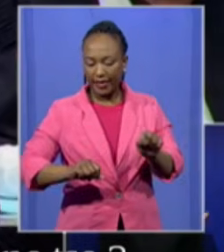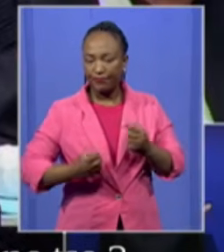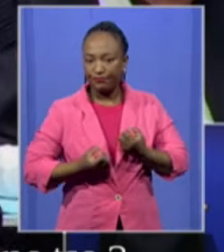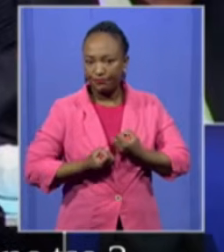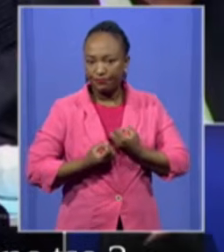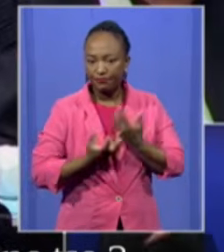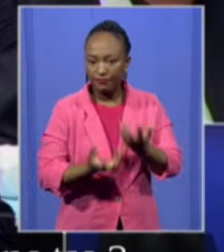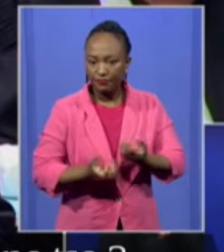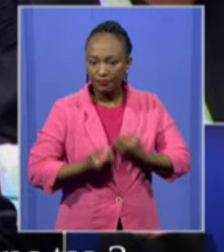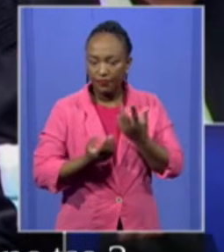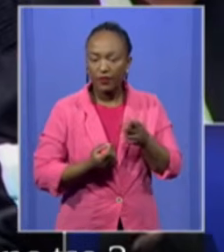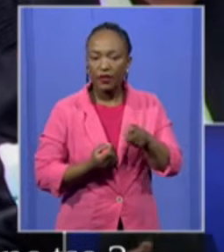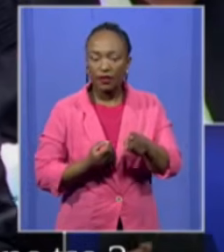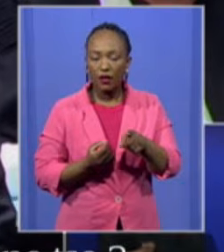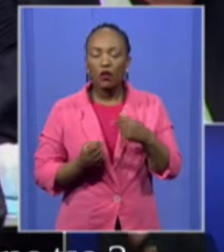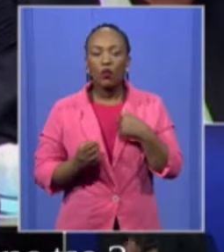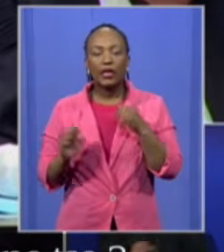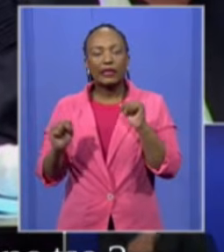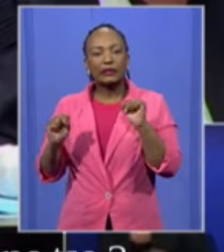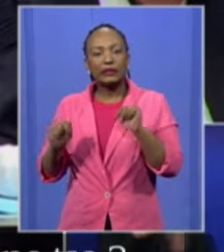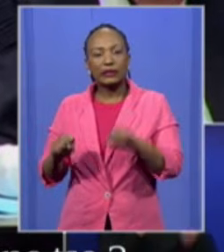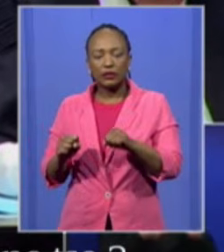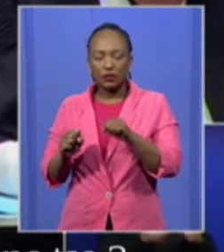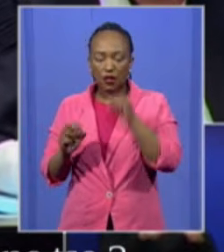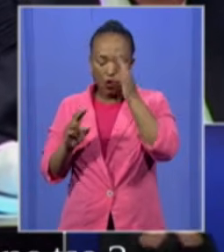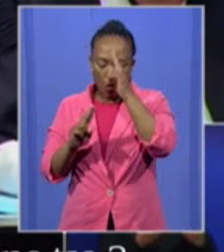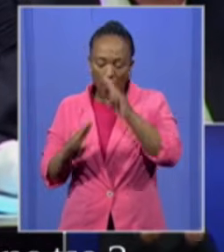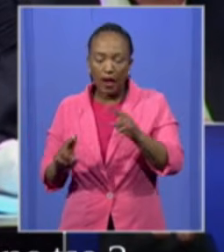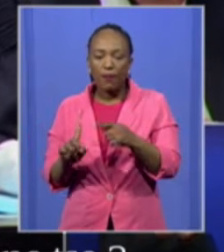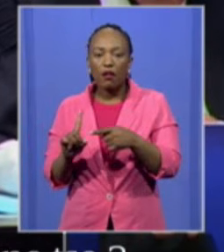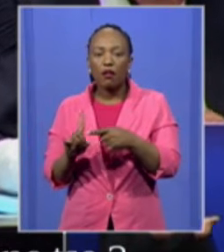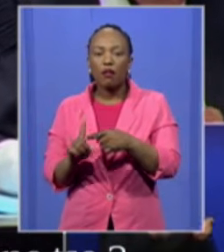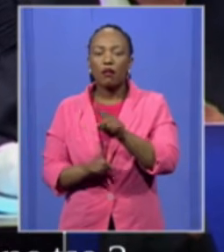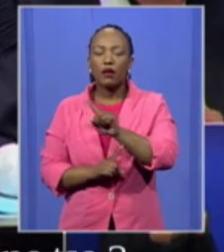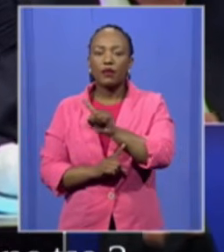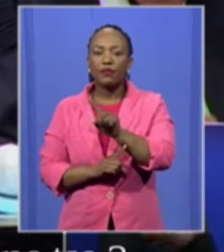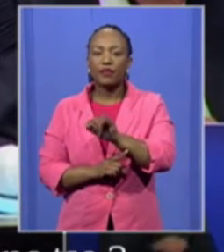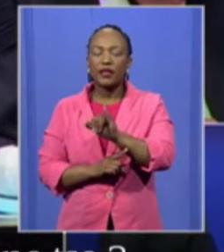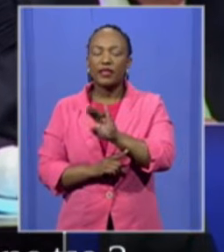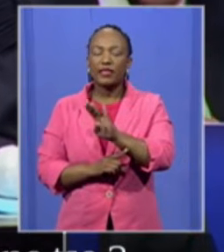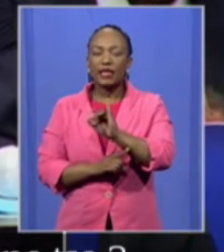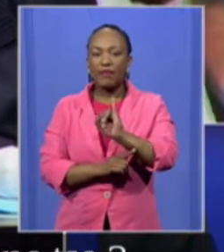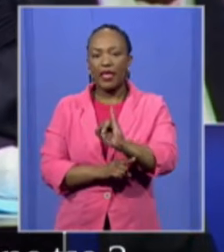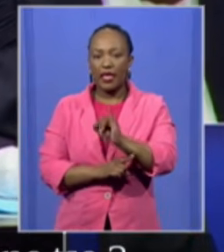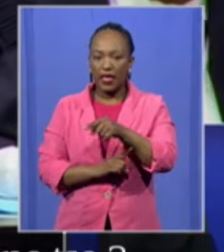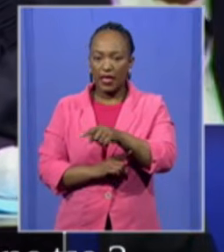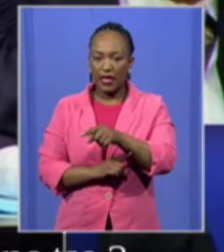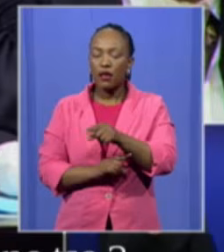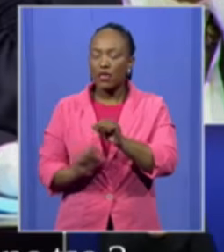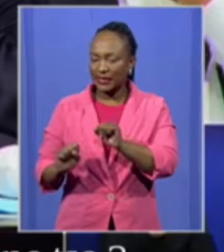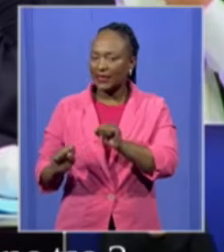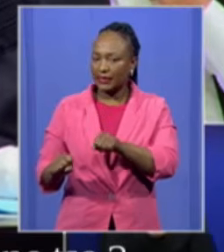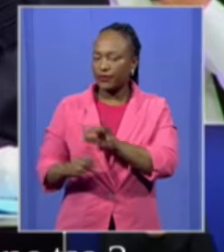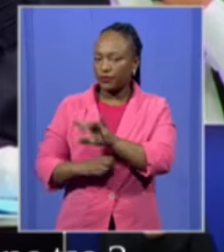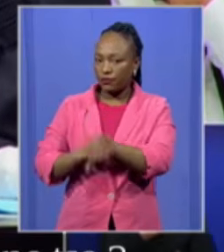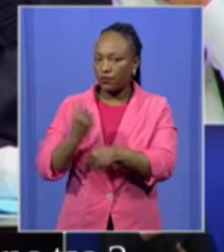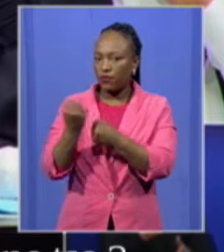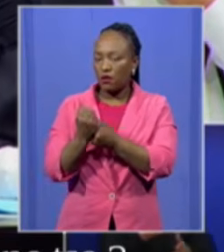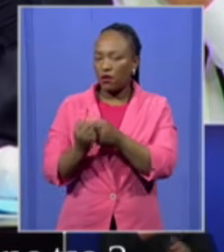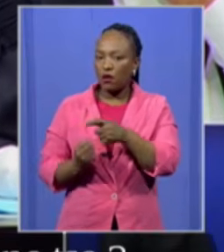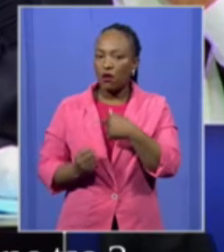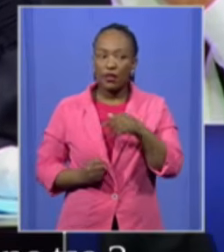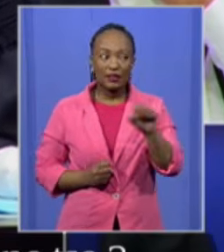We agree with Honorable Zibi that we cannot squander the enduring belief